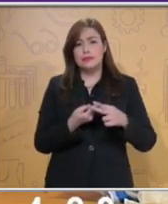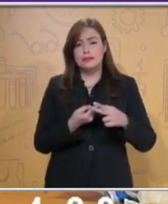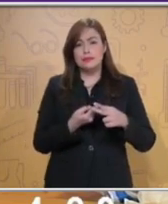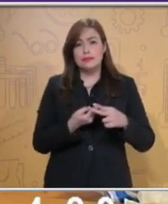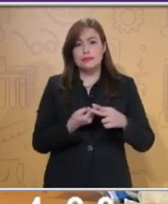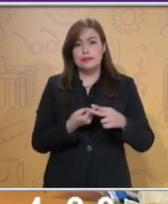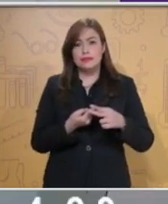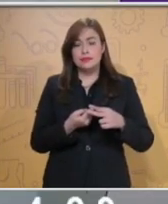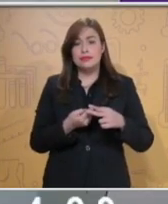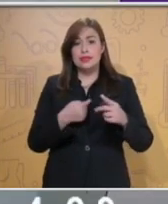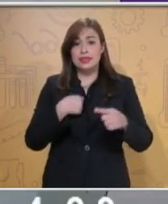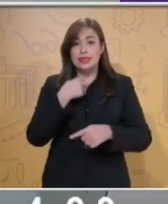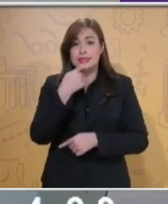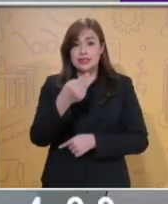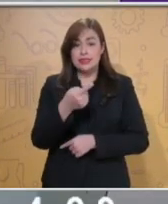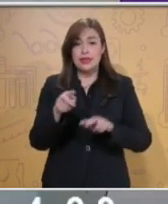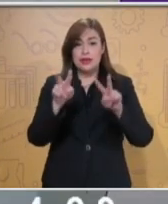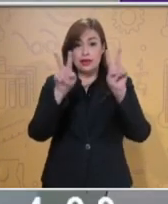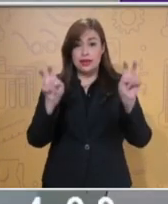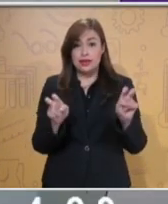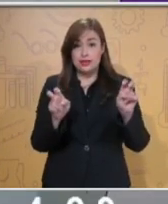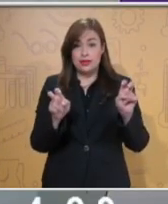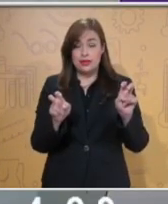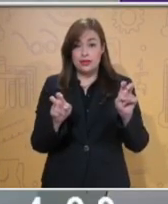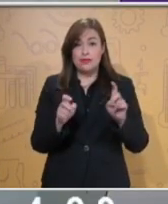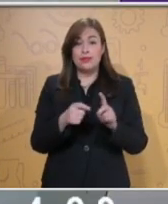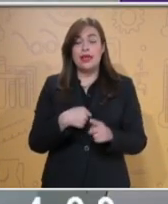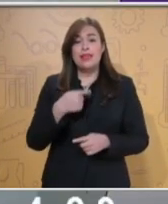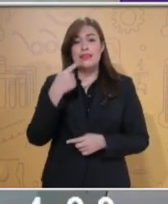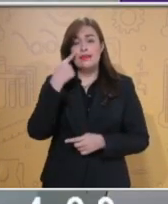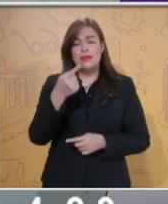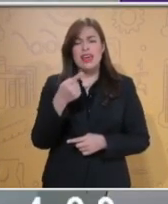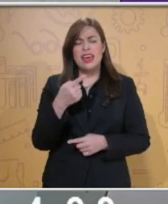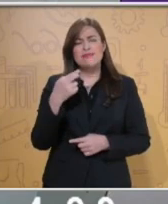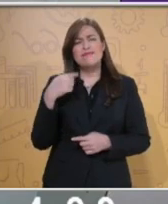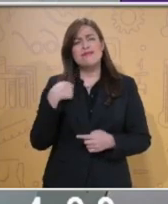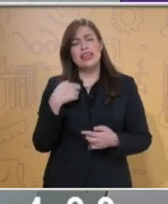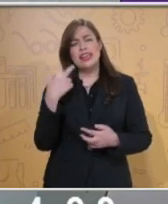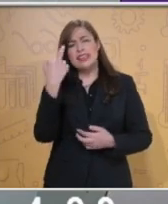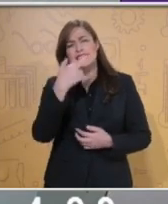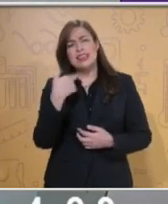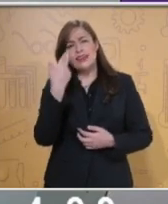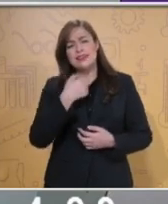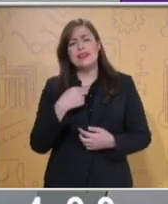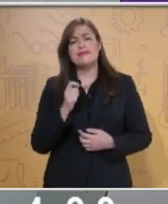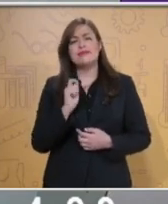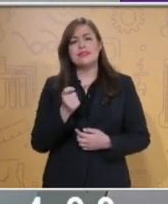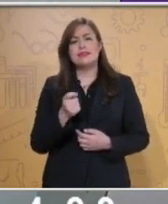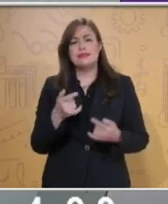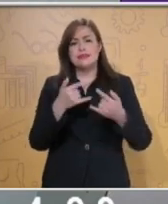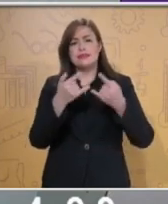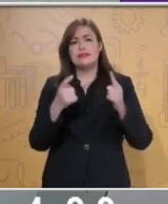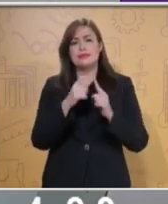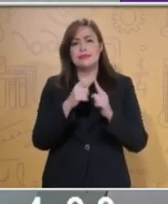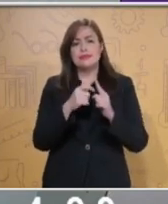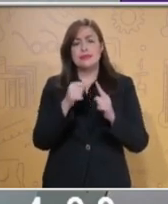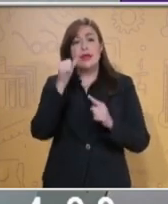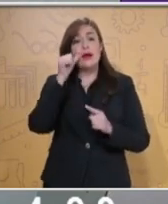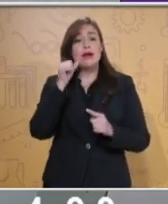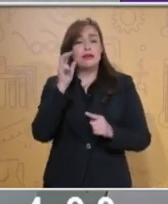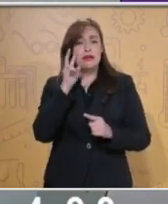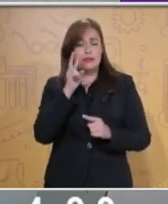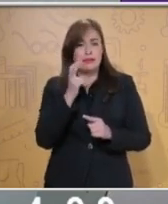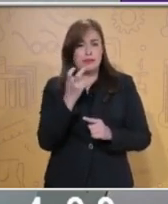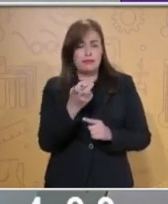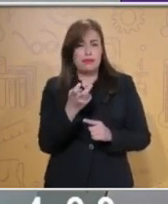telling you that our topic is about the analyzing a comic strip. Yesterday we were reading comic strips and we were